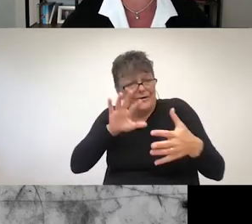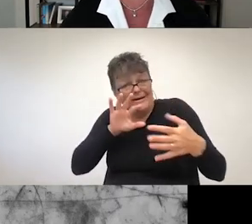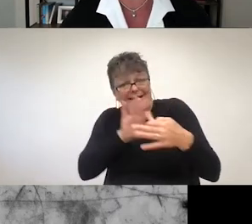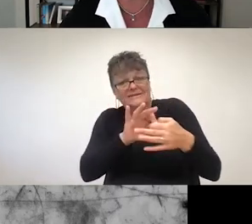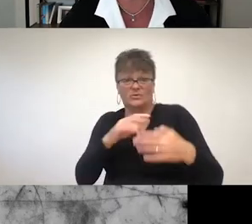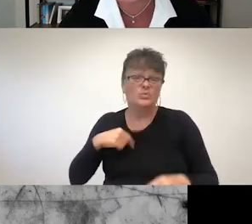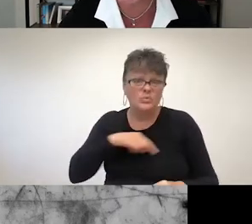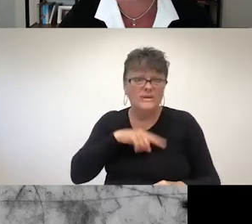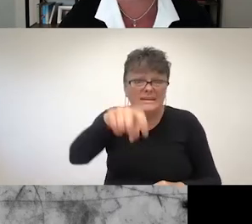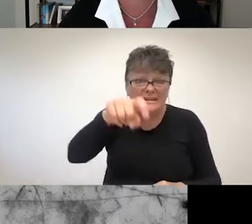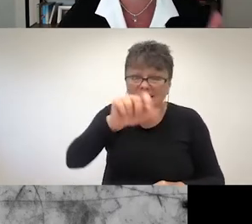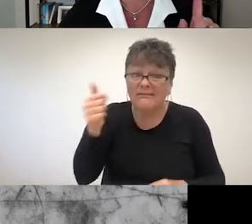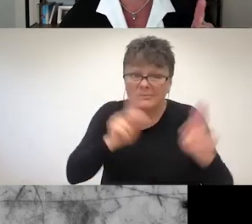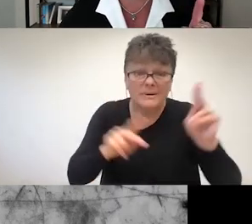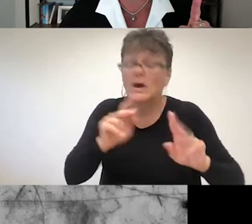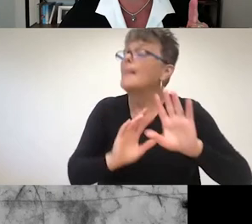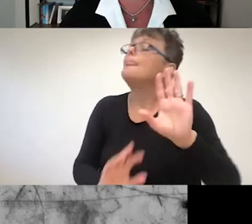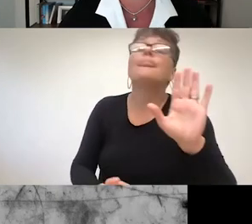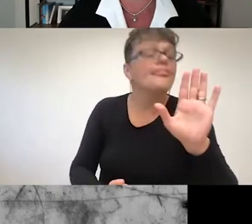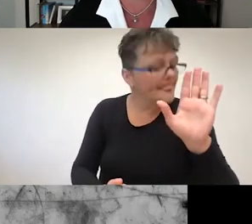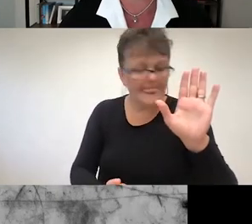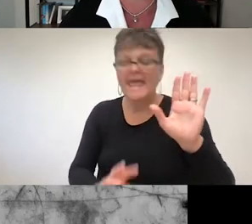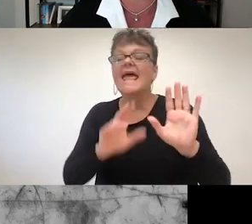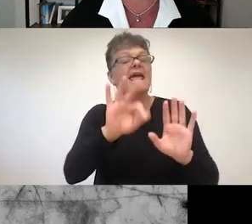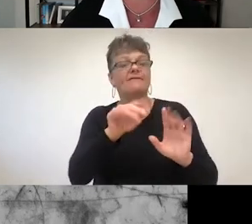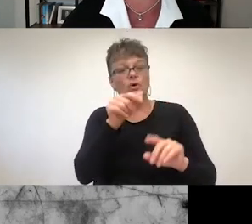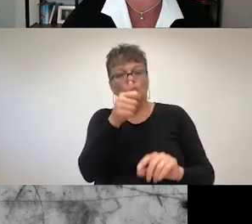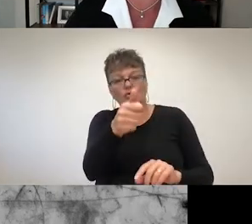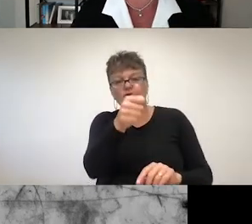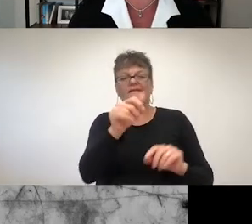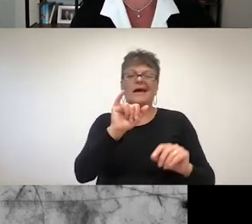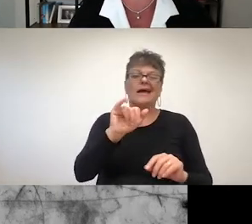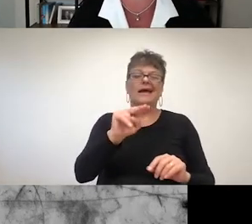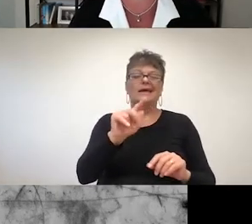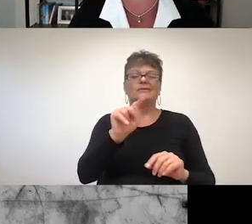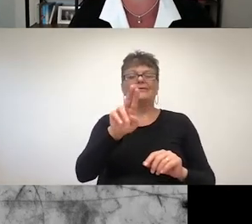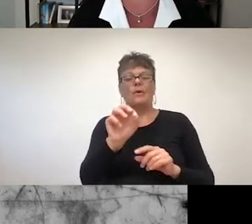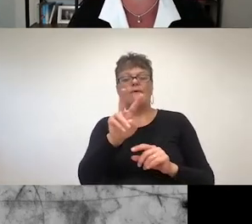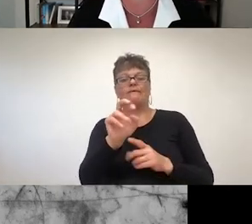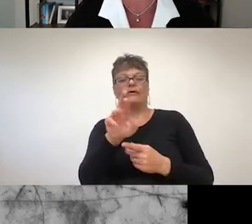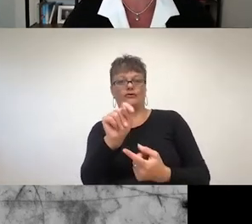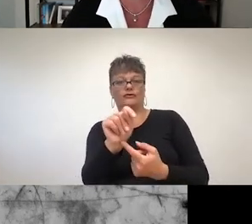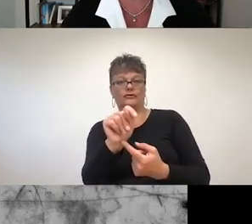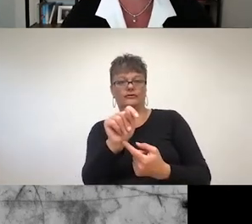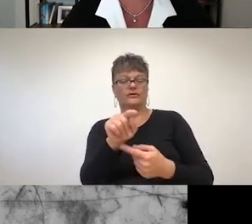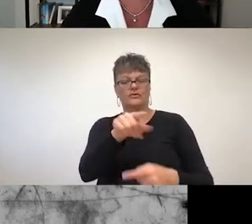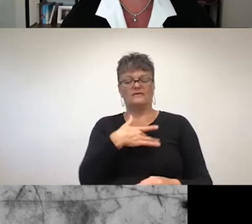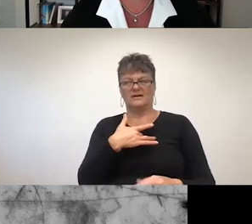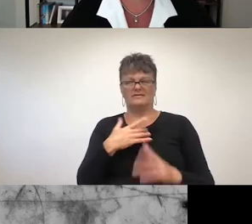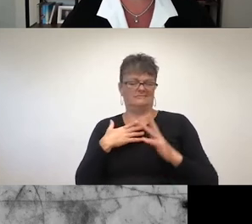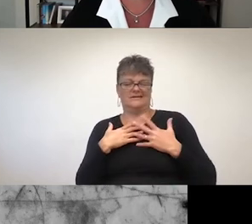need other people, even if we're introverts. I hear you. Maybe you don't need quite as much connecting as others,